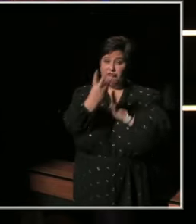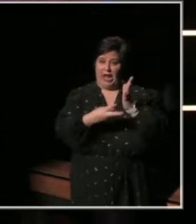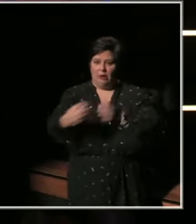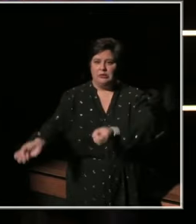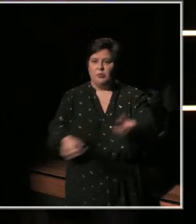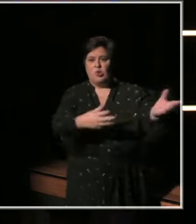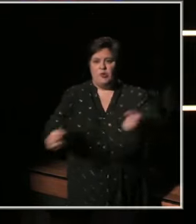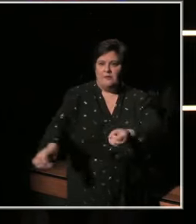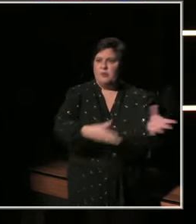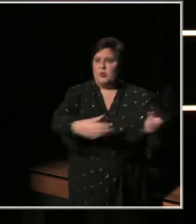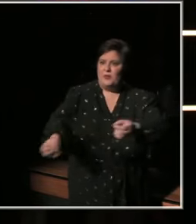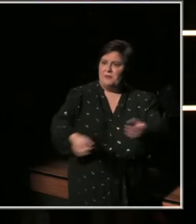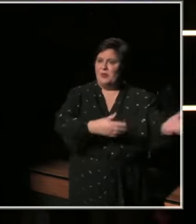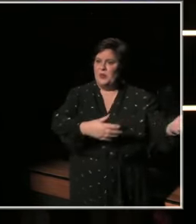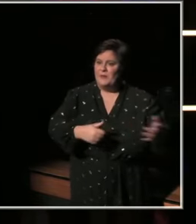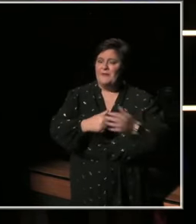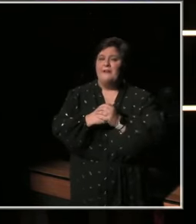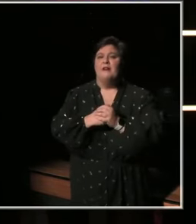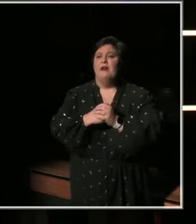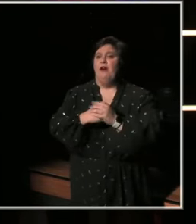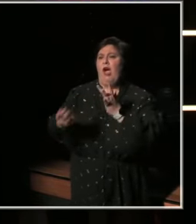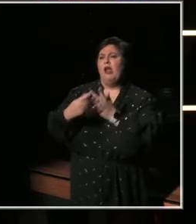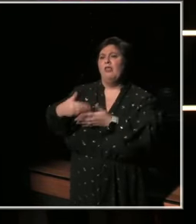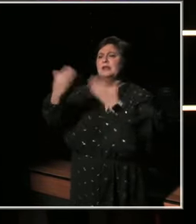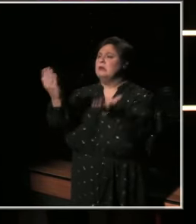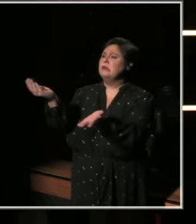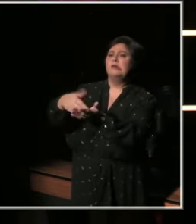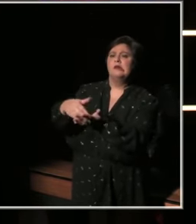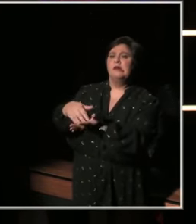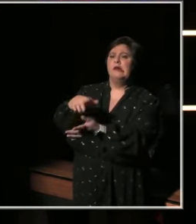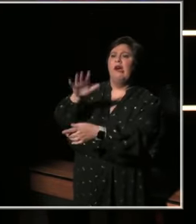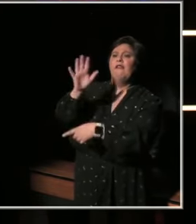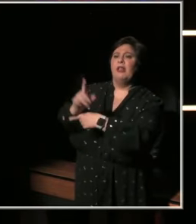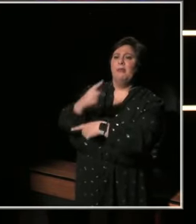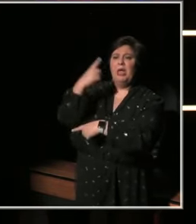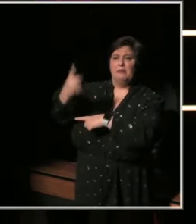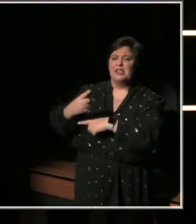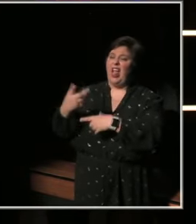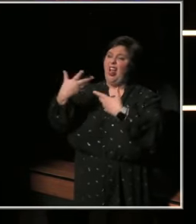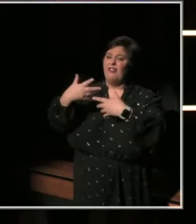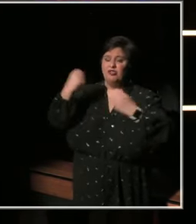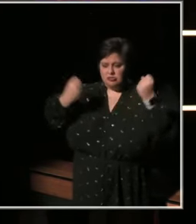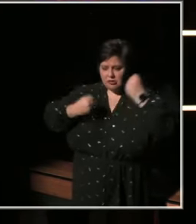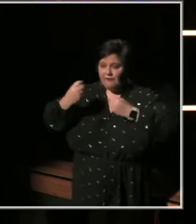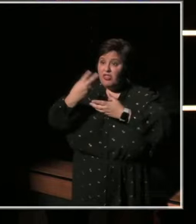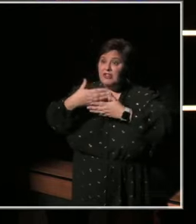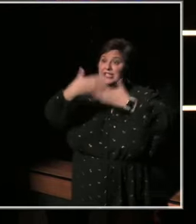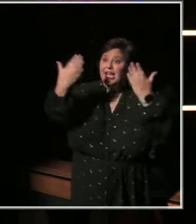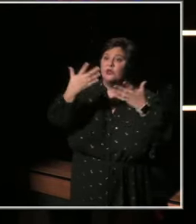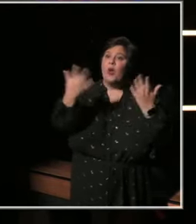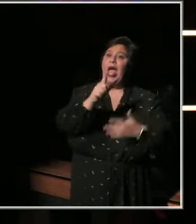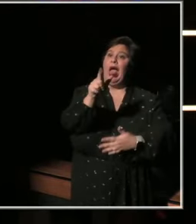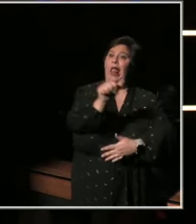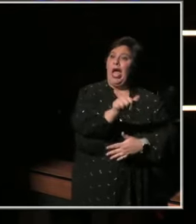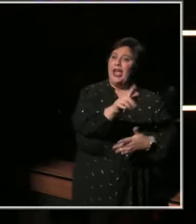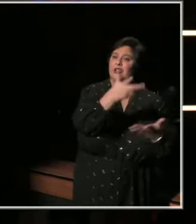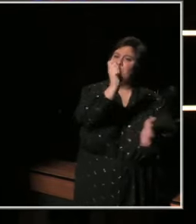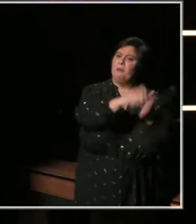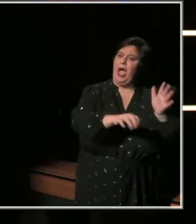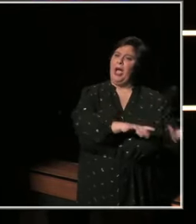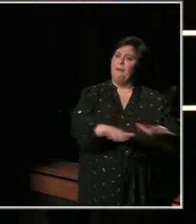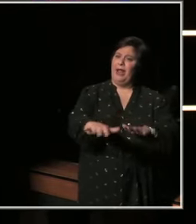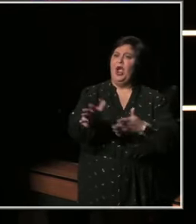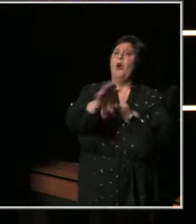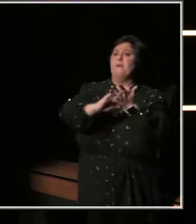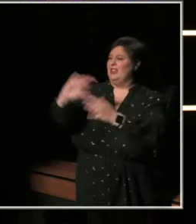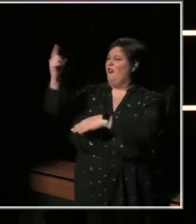3 hours moving. Another day we turned up to film with him, and he'd driven for 3 days non-stop to LA to buy a piano so we could film him playing